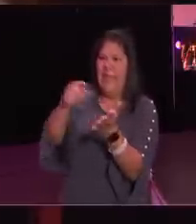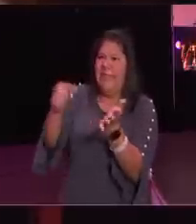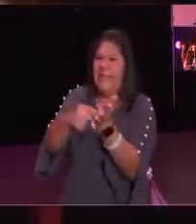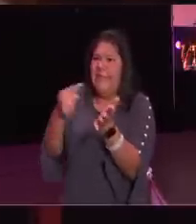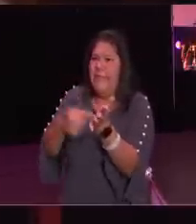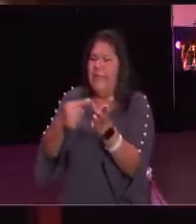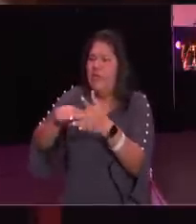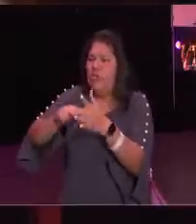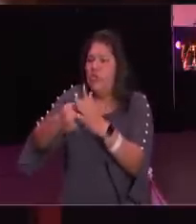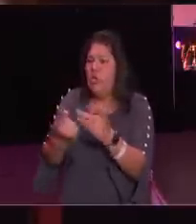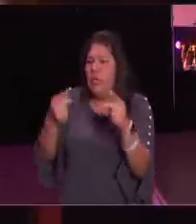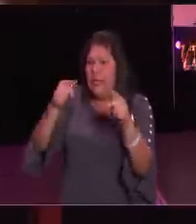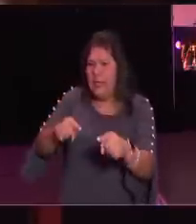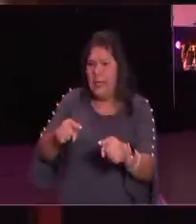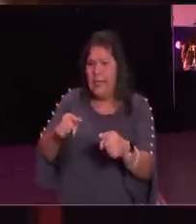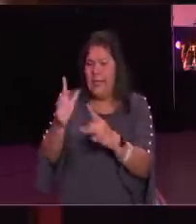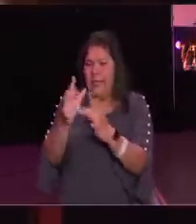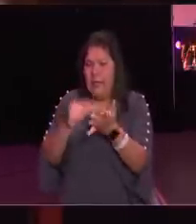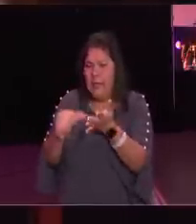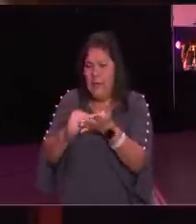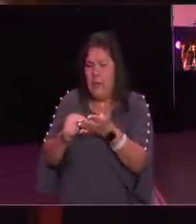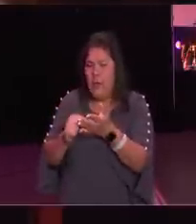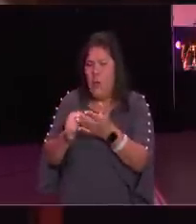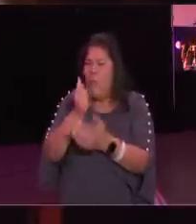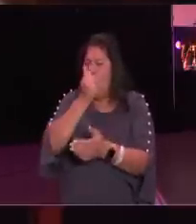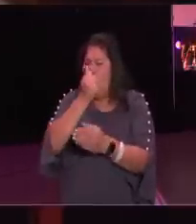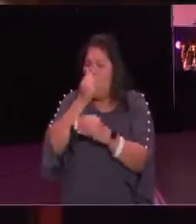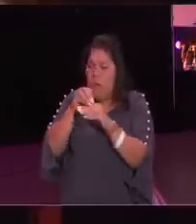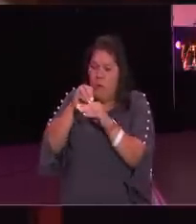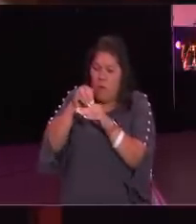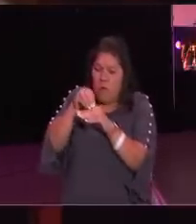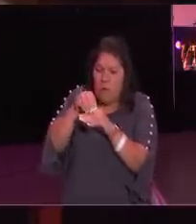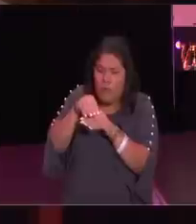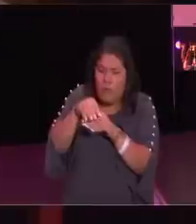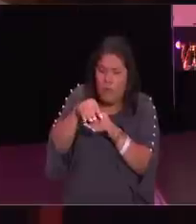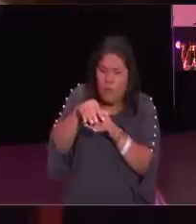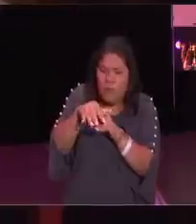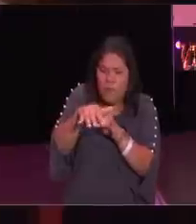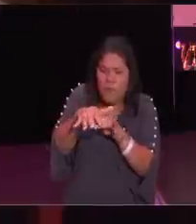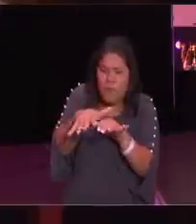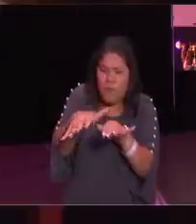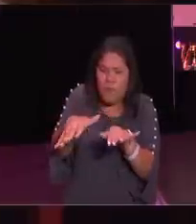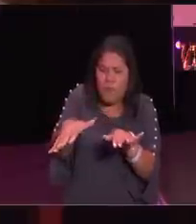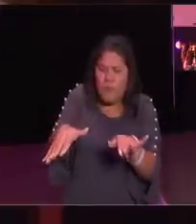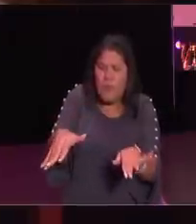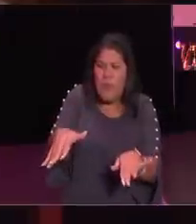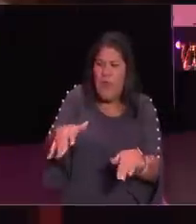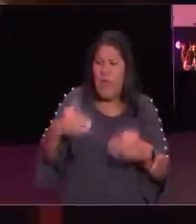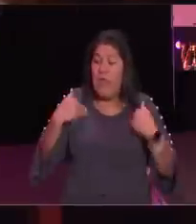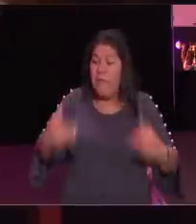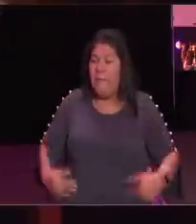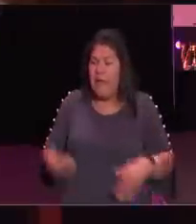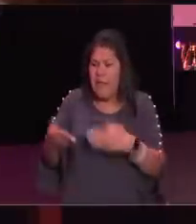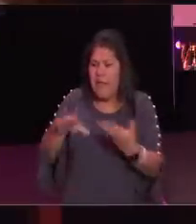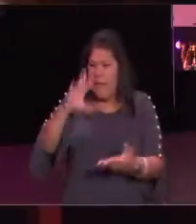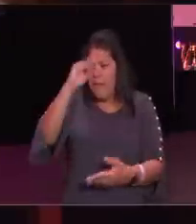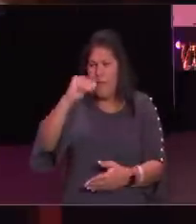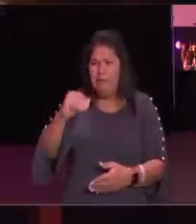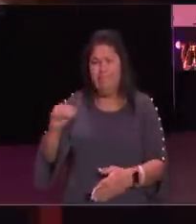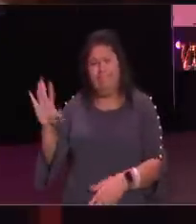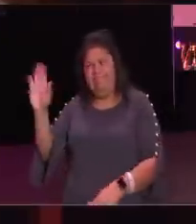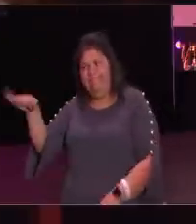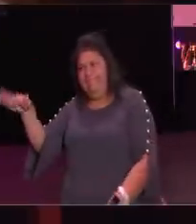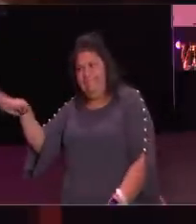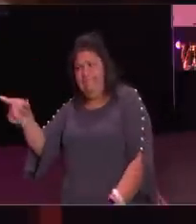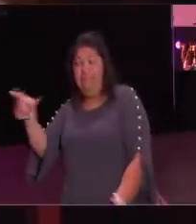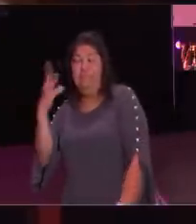happen. The Bible declares that warmth began to spread into the body of the dead child. May I say tonight that if